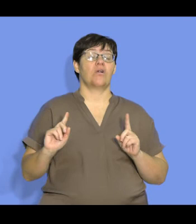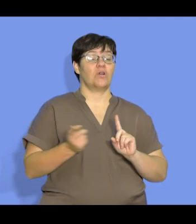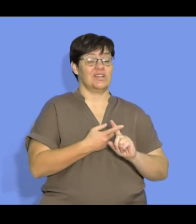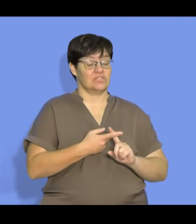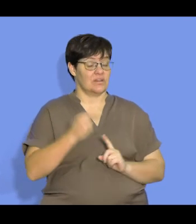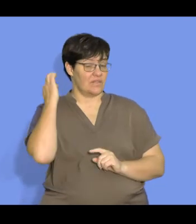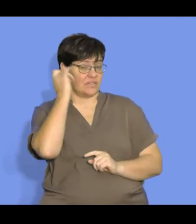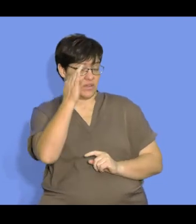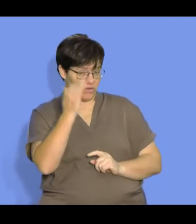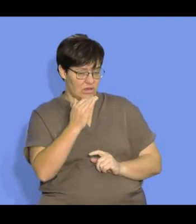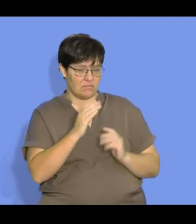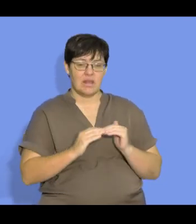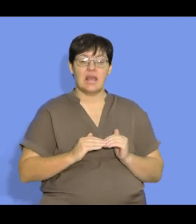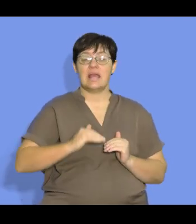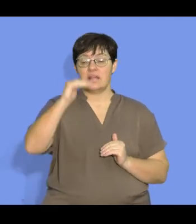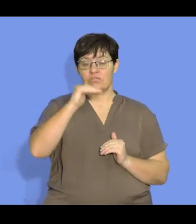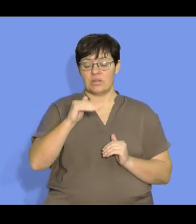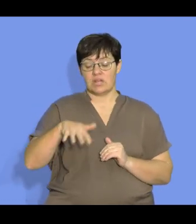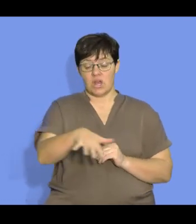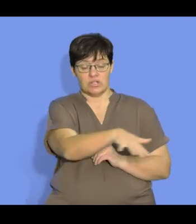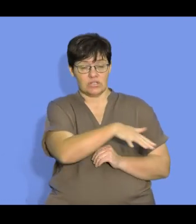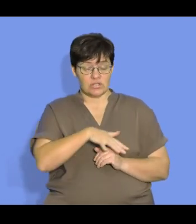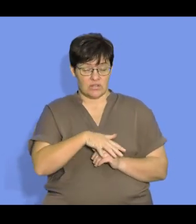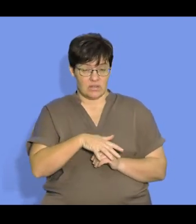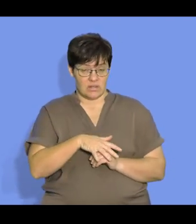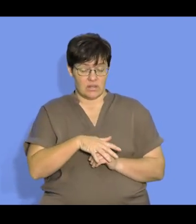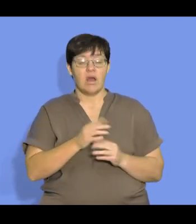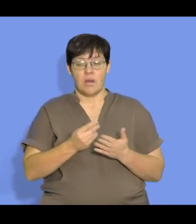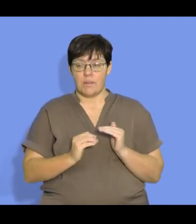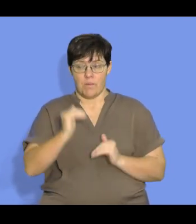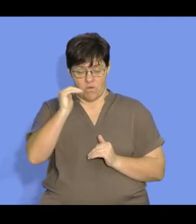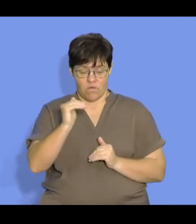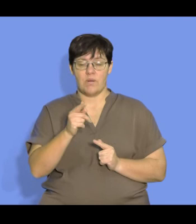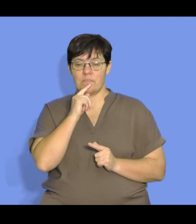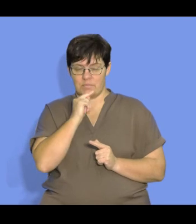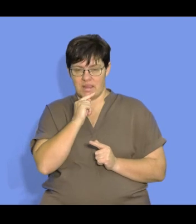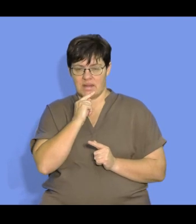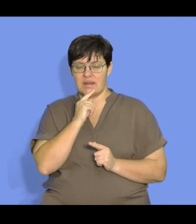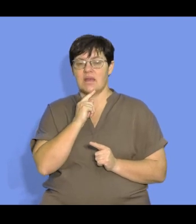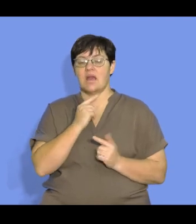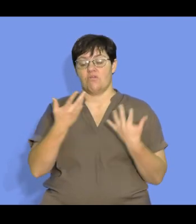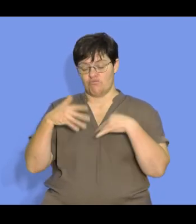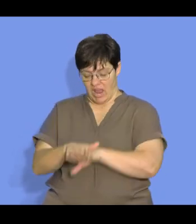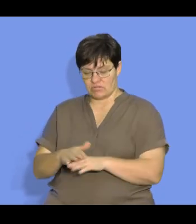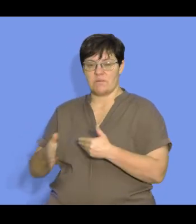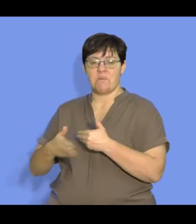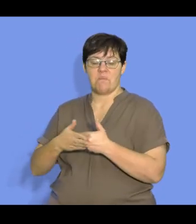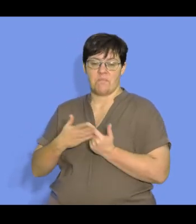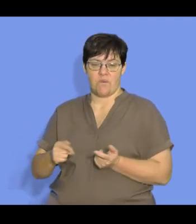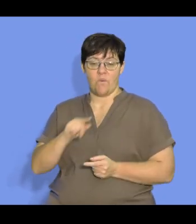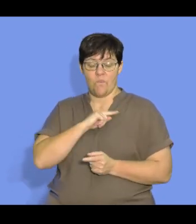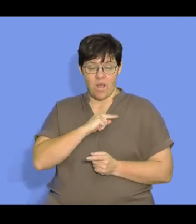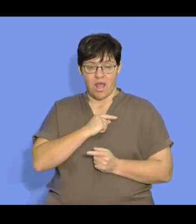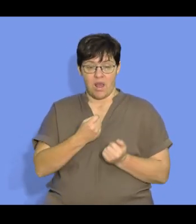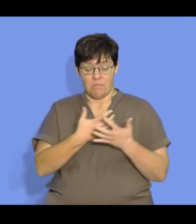say an increase in surface area will increase the rate of the reaction, because the larger the